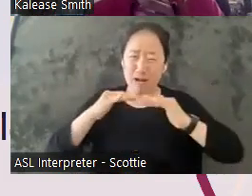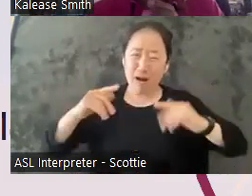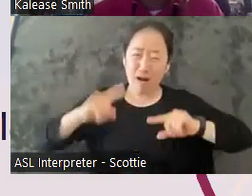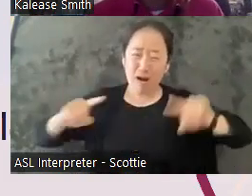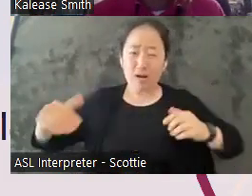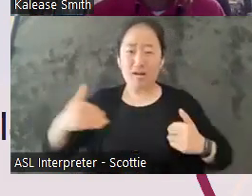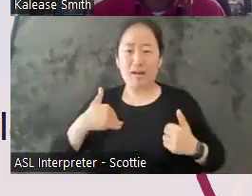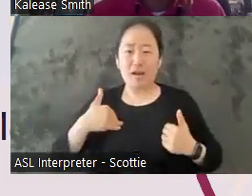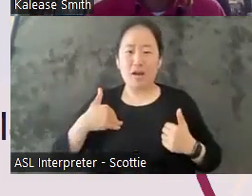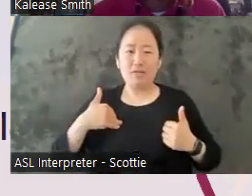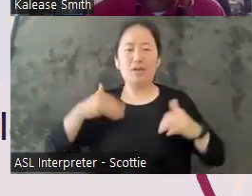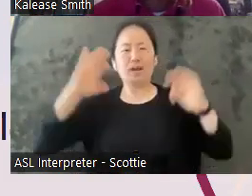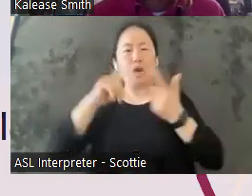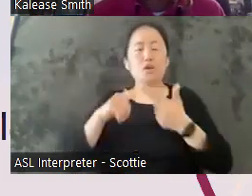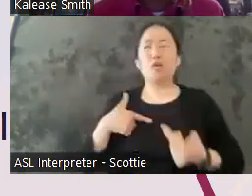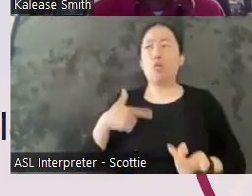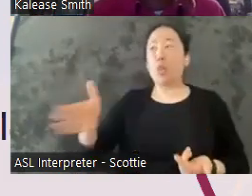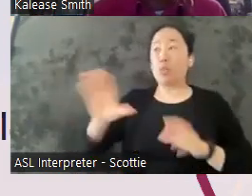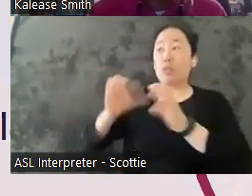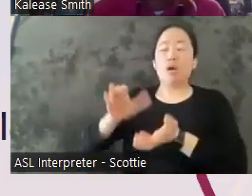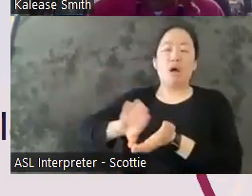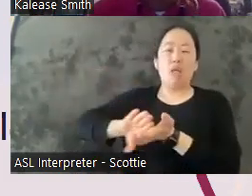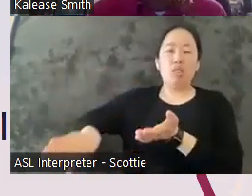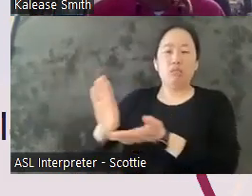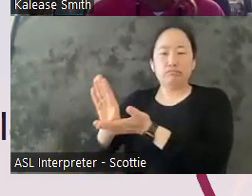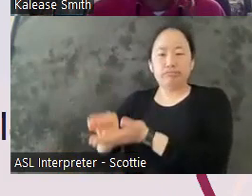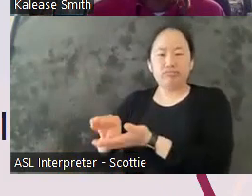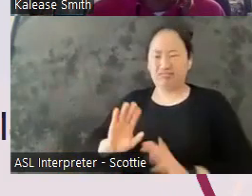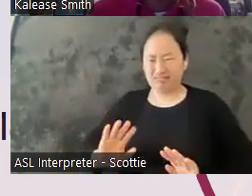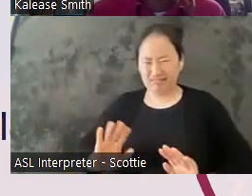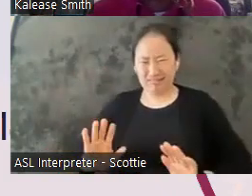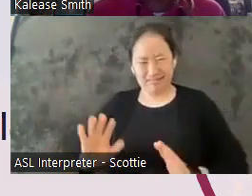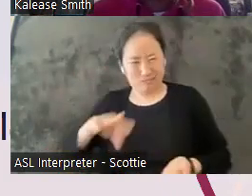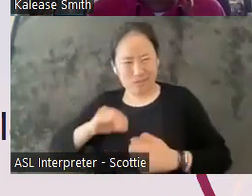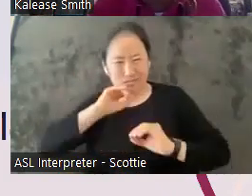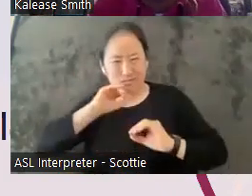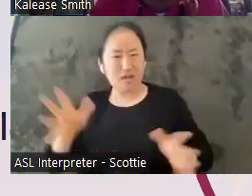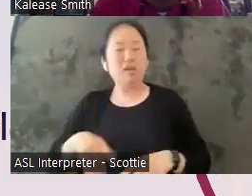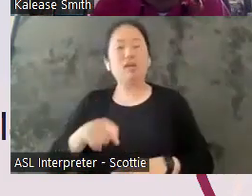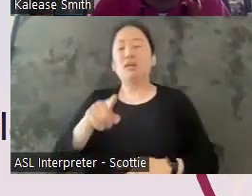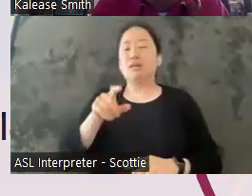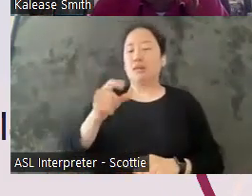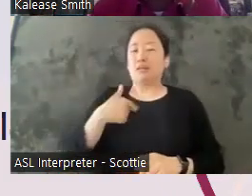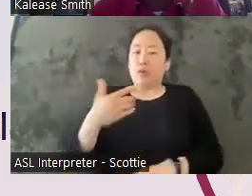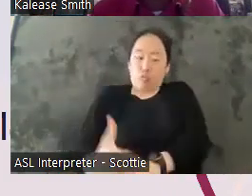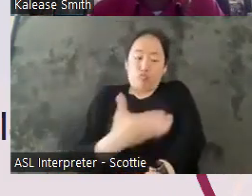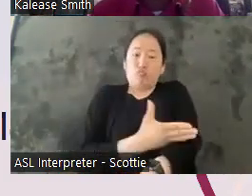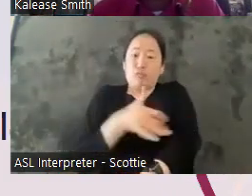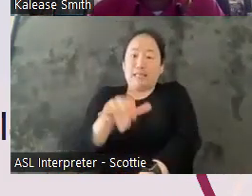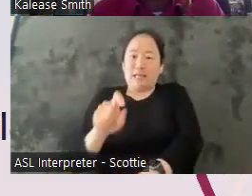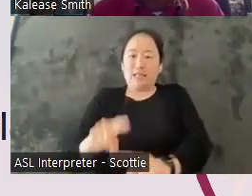some groups of people, because that's not helpful. So we come a long ways, but we have a long ways to go. But I think we're kind of on the right